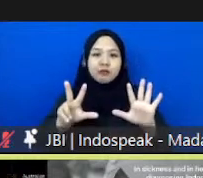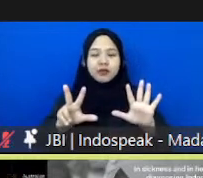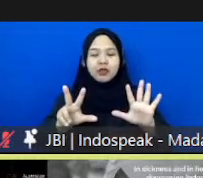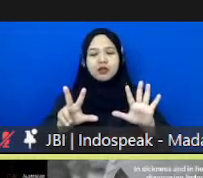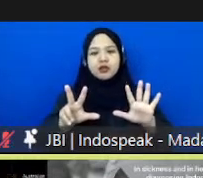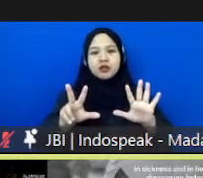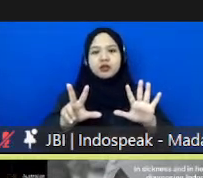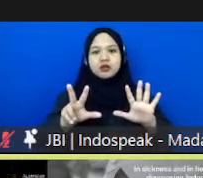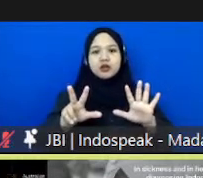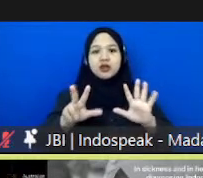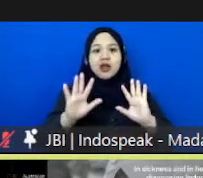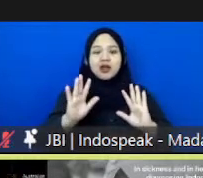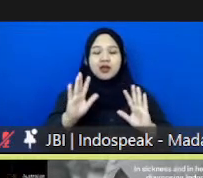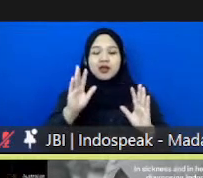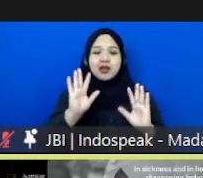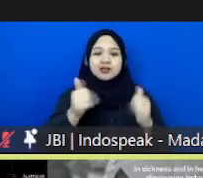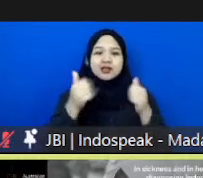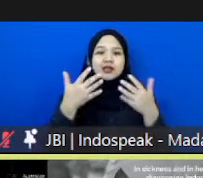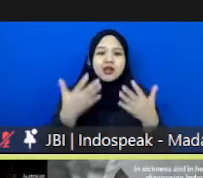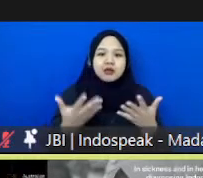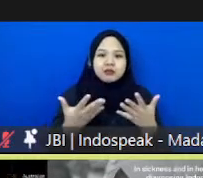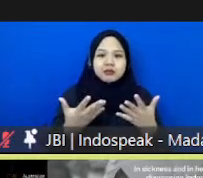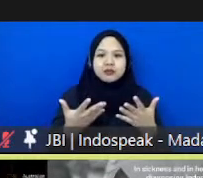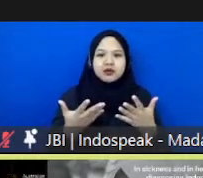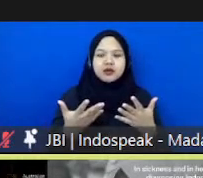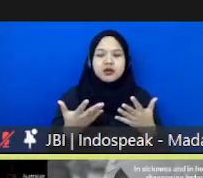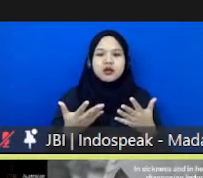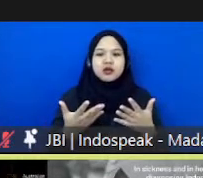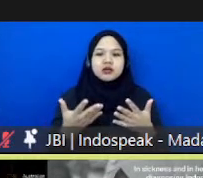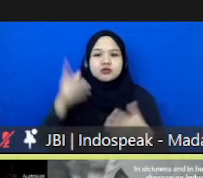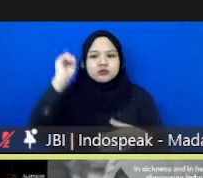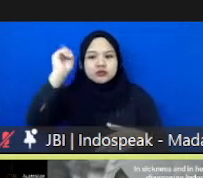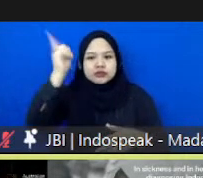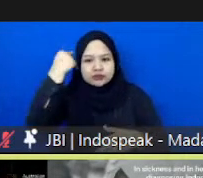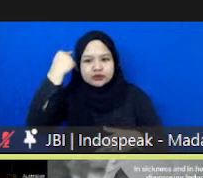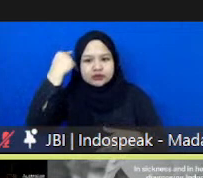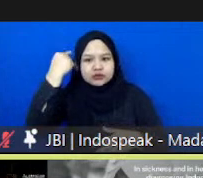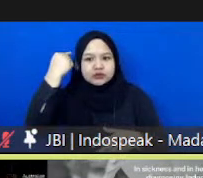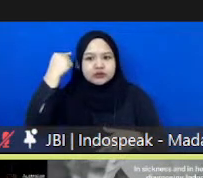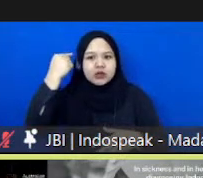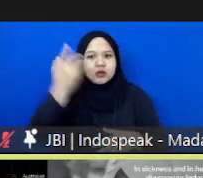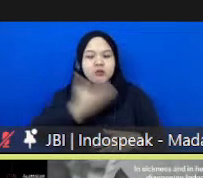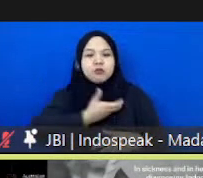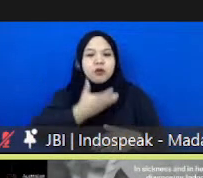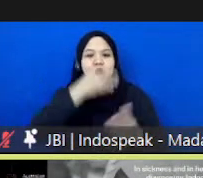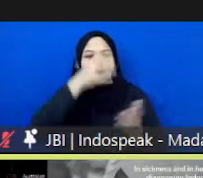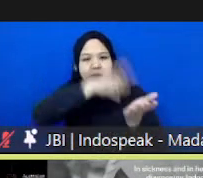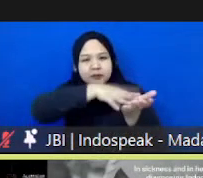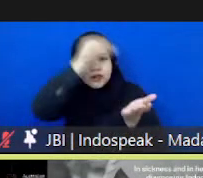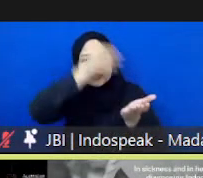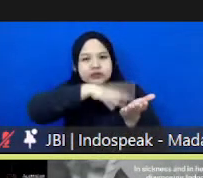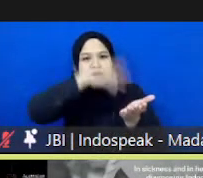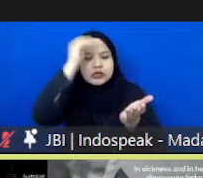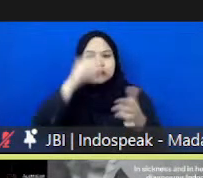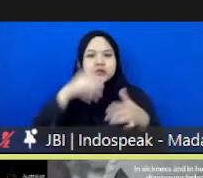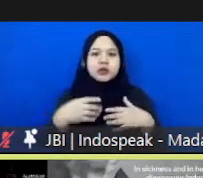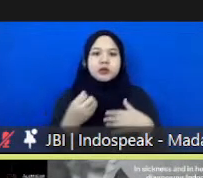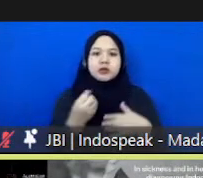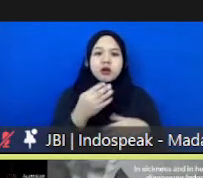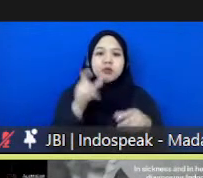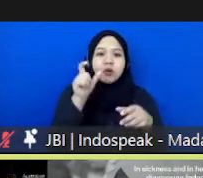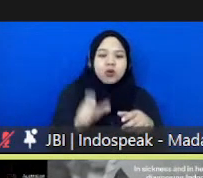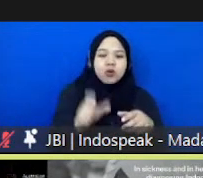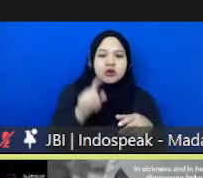of that, then the main challenges that were presented to the government was, one, to learn how many people do they needed